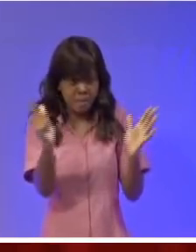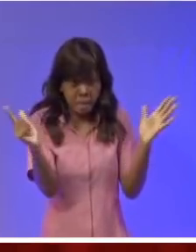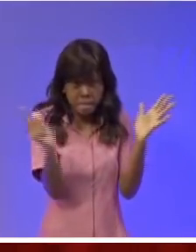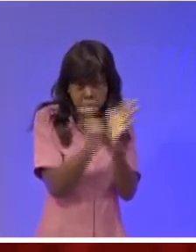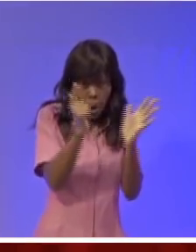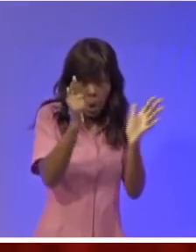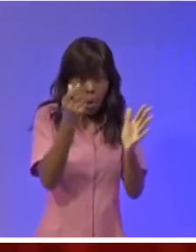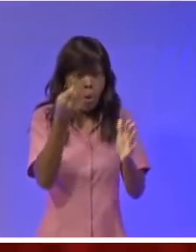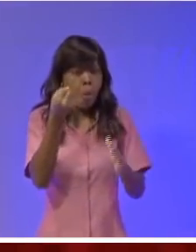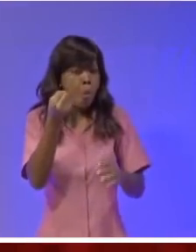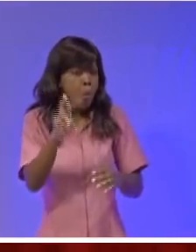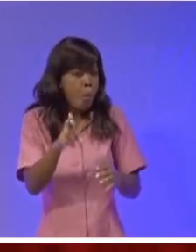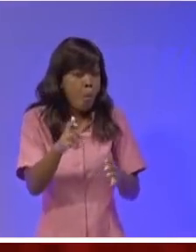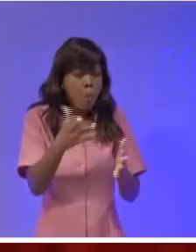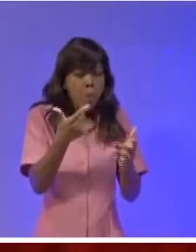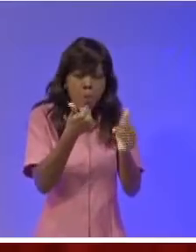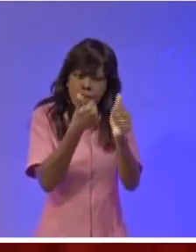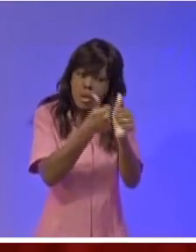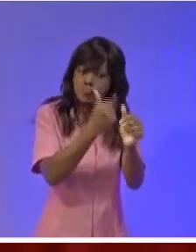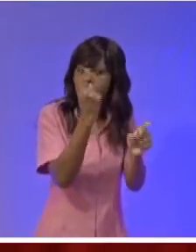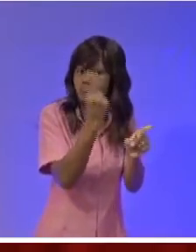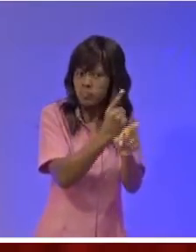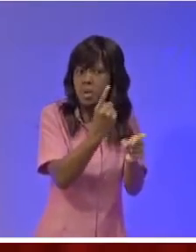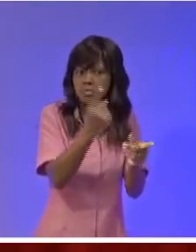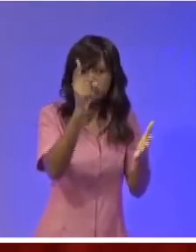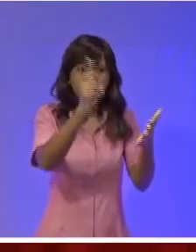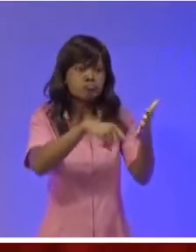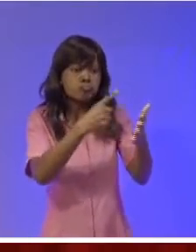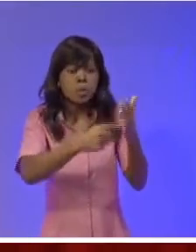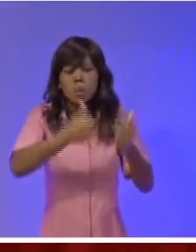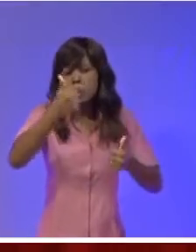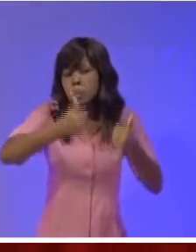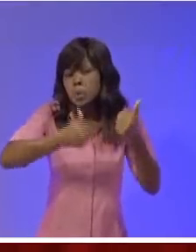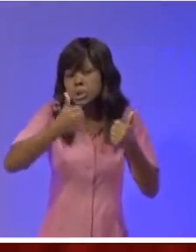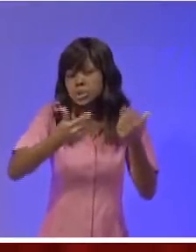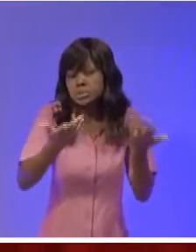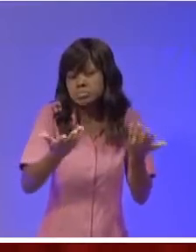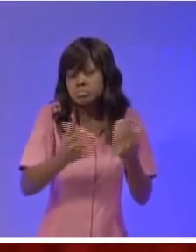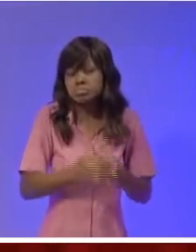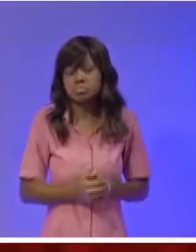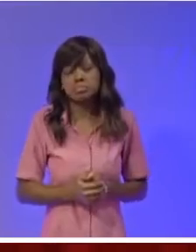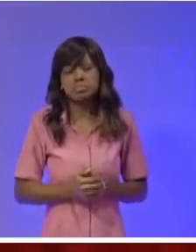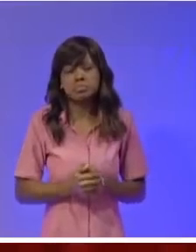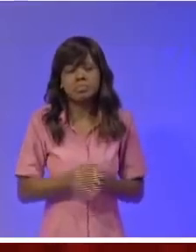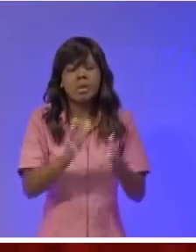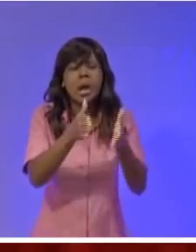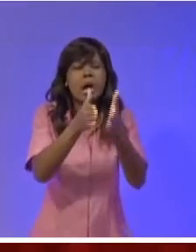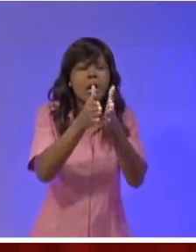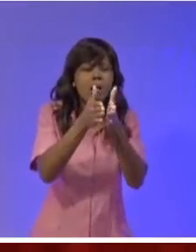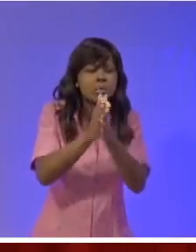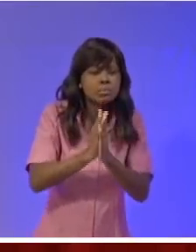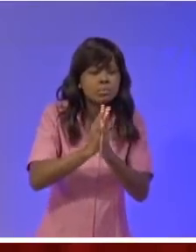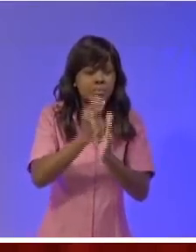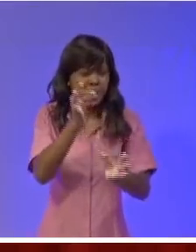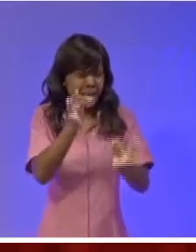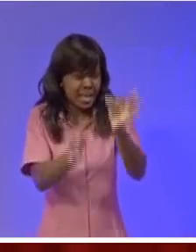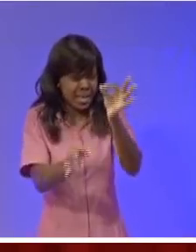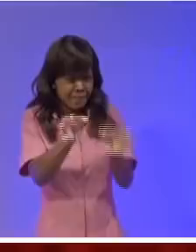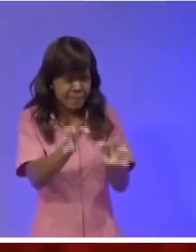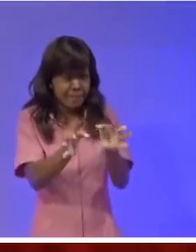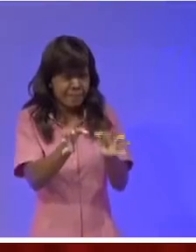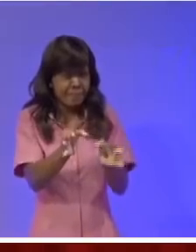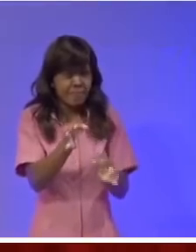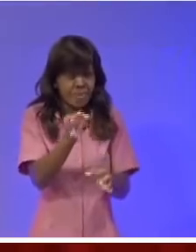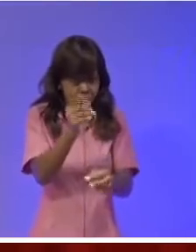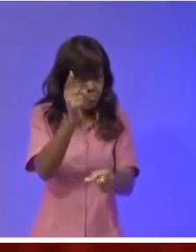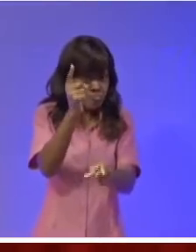they're doing. So I wanted to find out, is operating a party boat under the regulations, whether you say, if you're